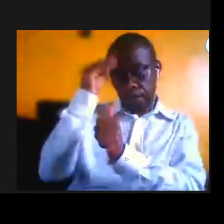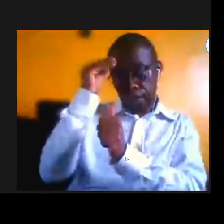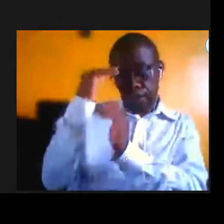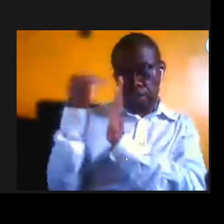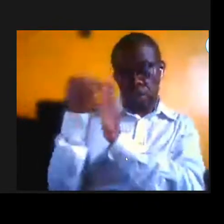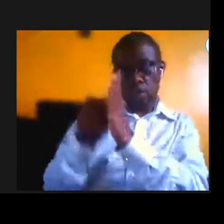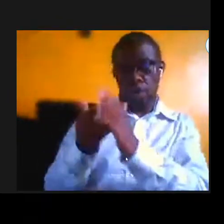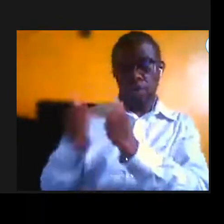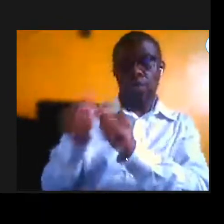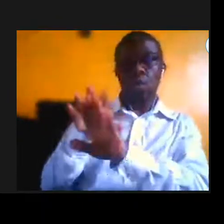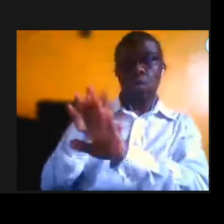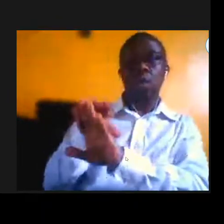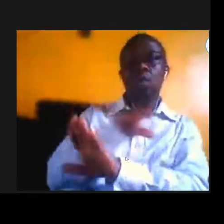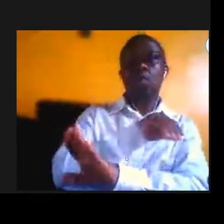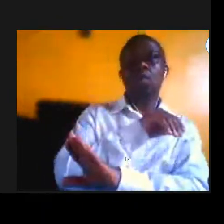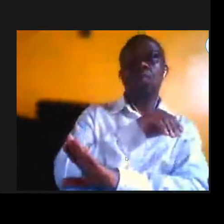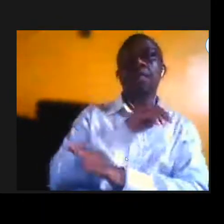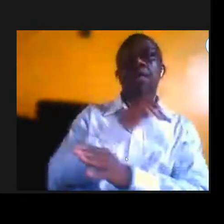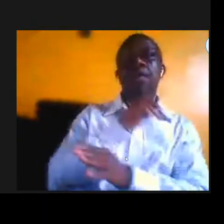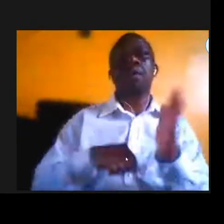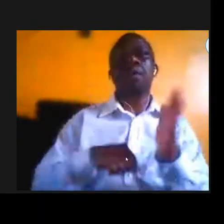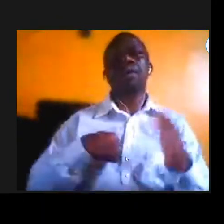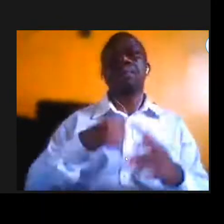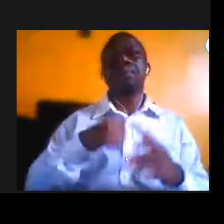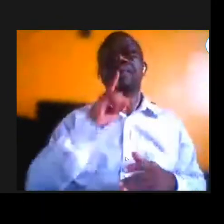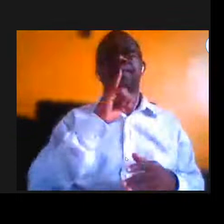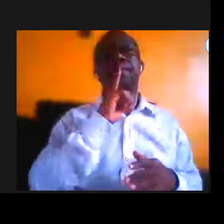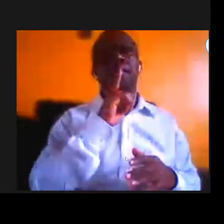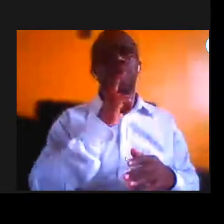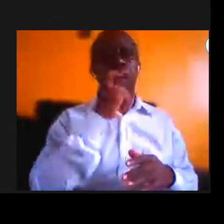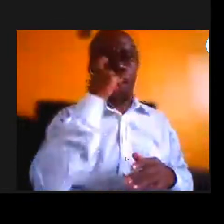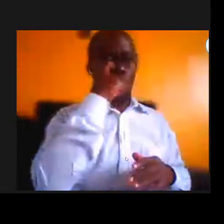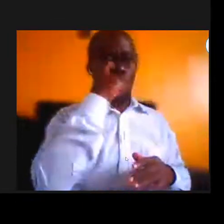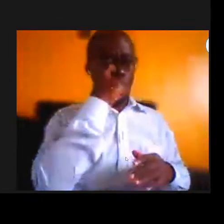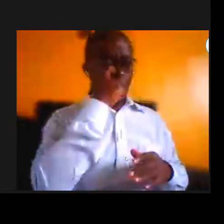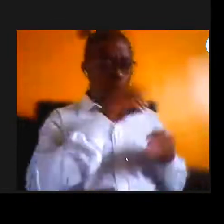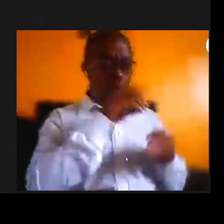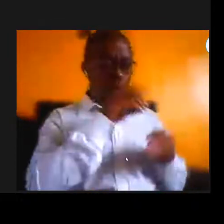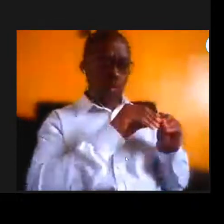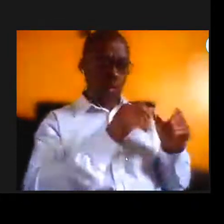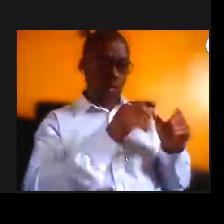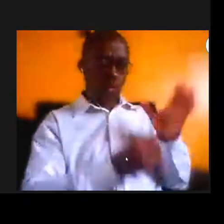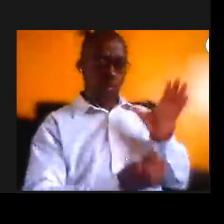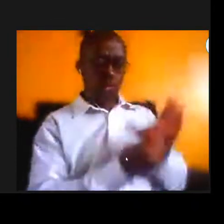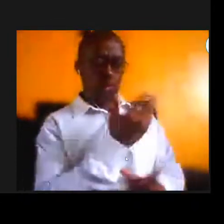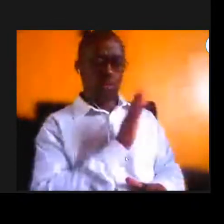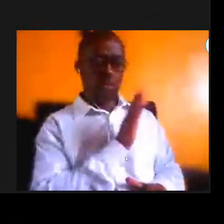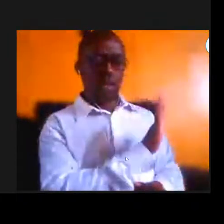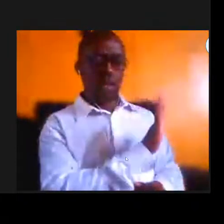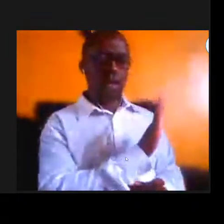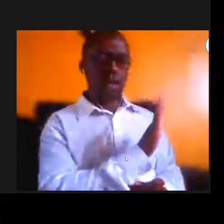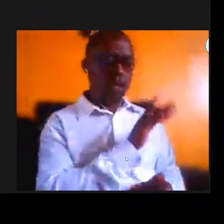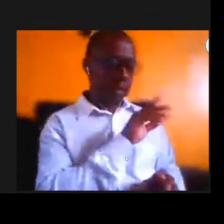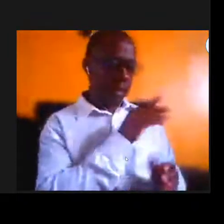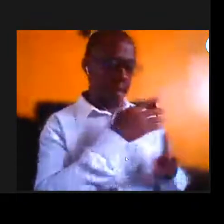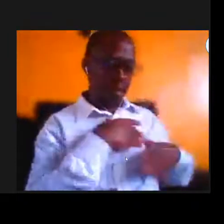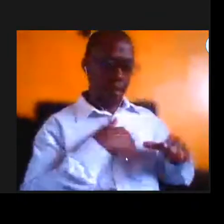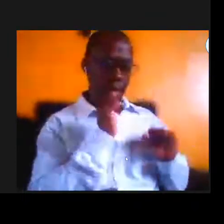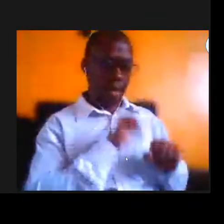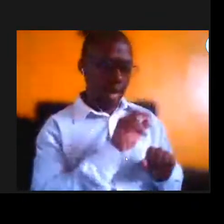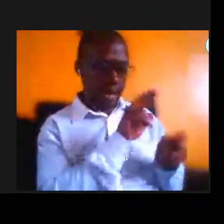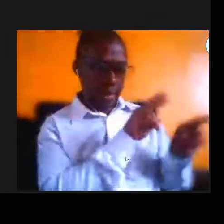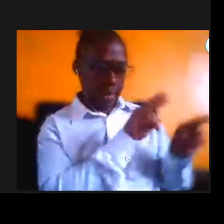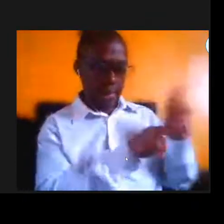programs, what I can call the homegrown solutions that can be copied and pasted in some